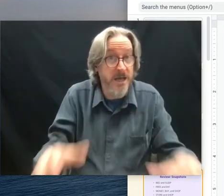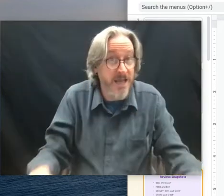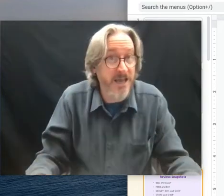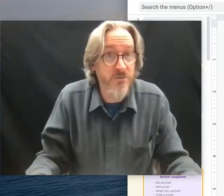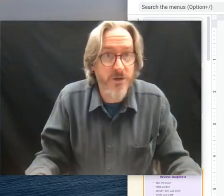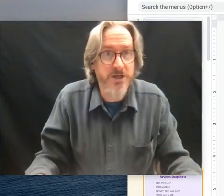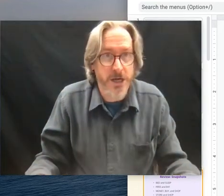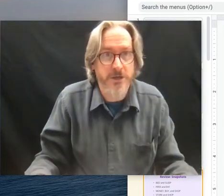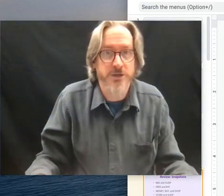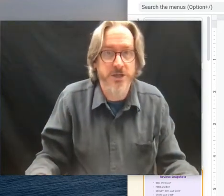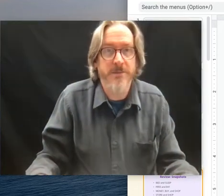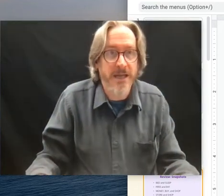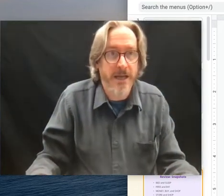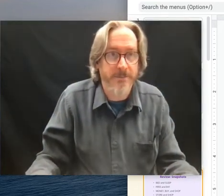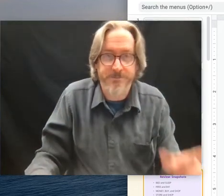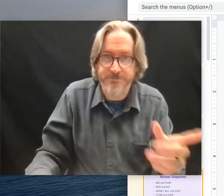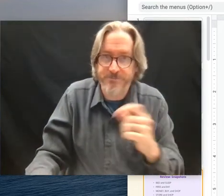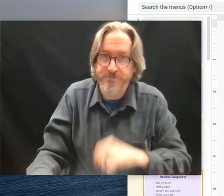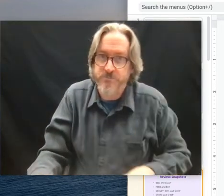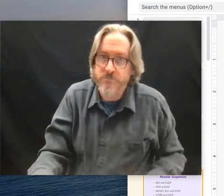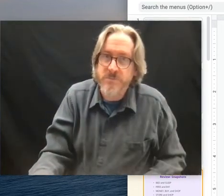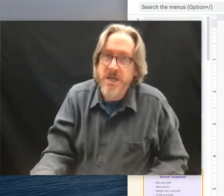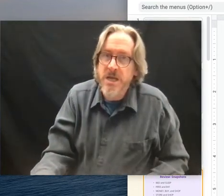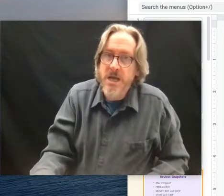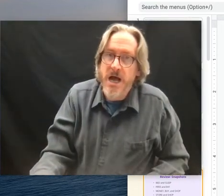parameters, it can really change the meaning.